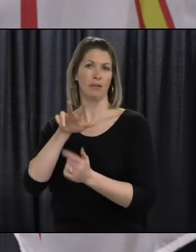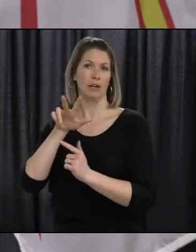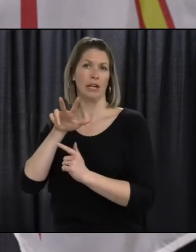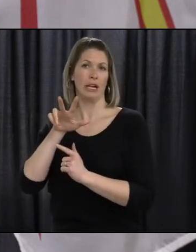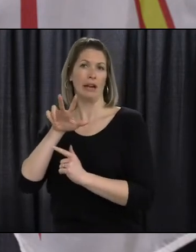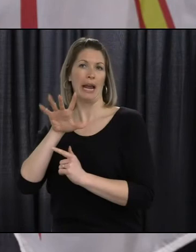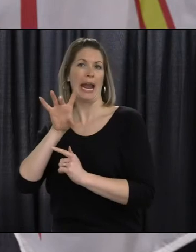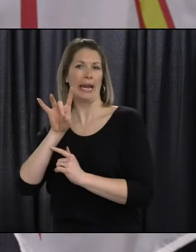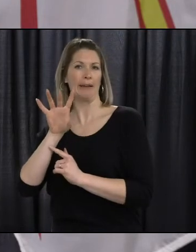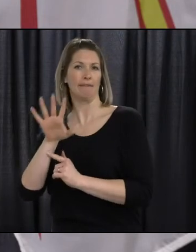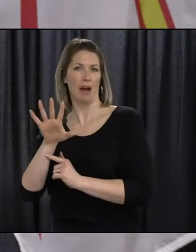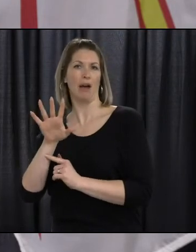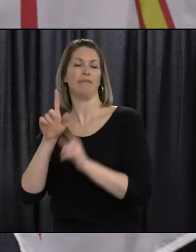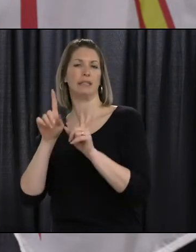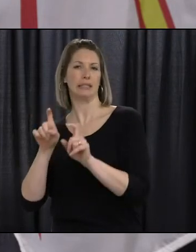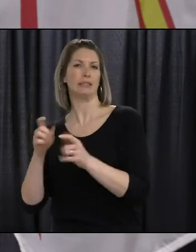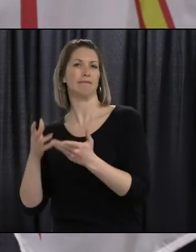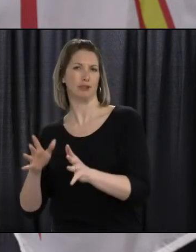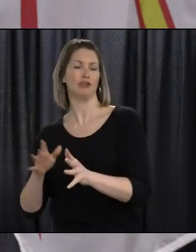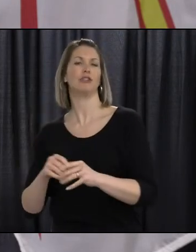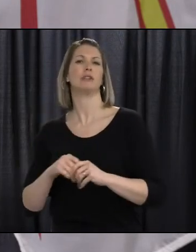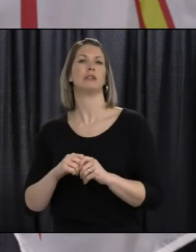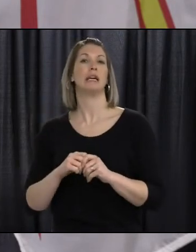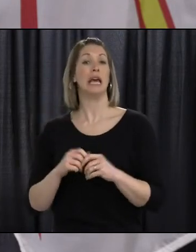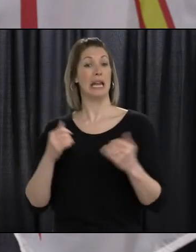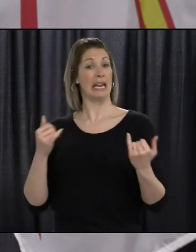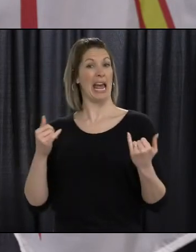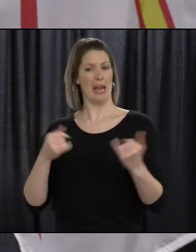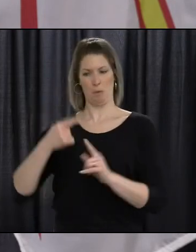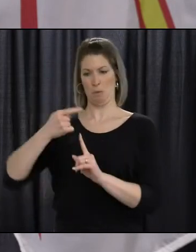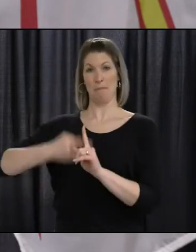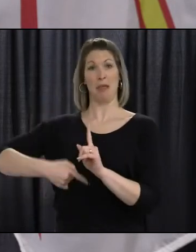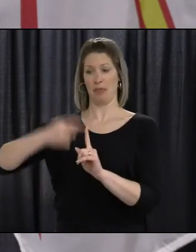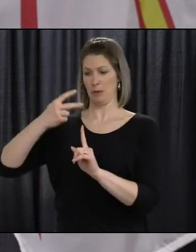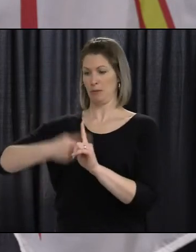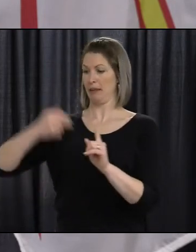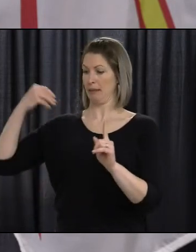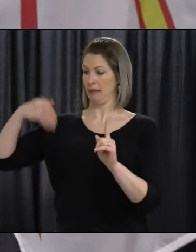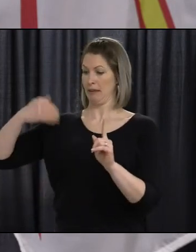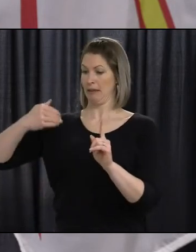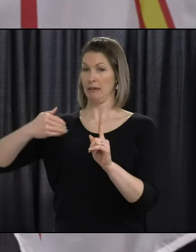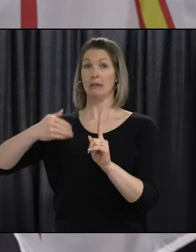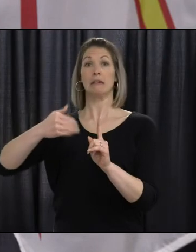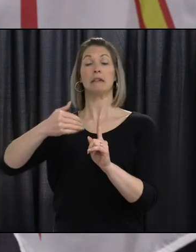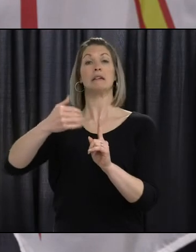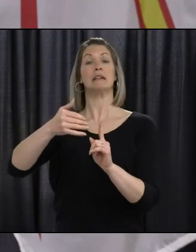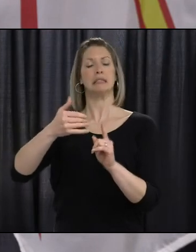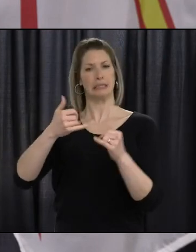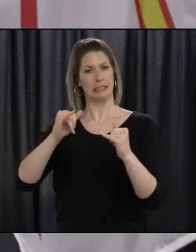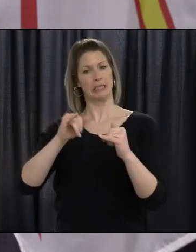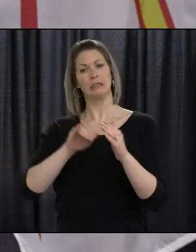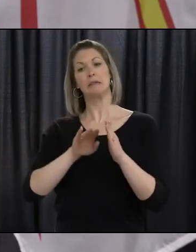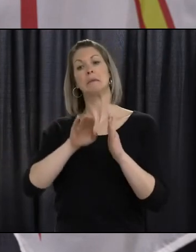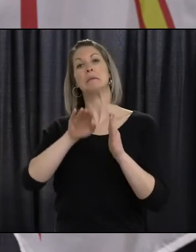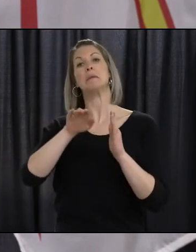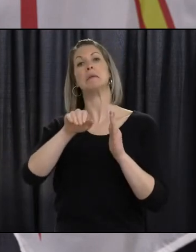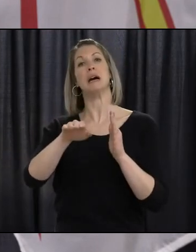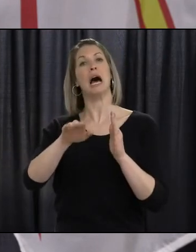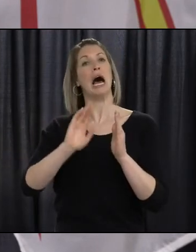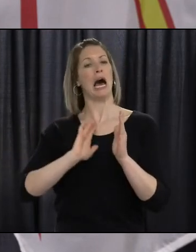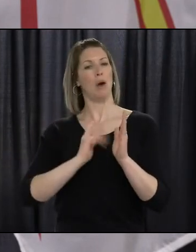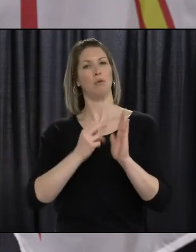The collaboration each of us has shown over the past month has and will continue to be the cornerstone for how we navigate